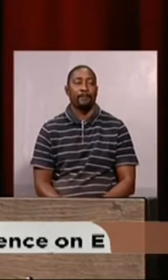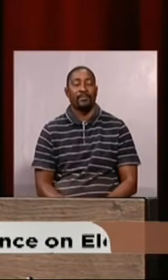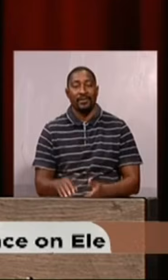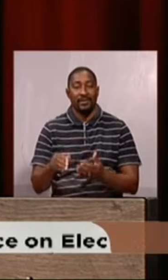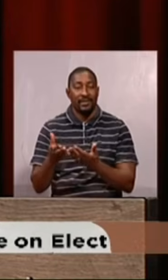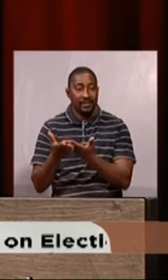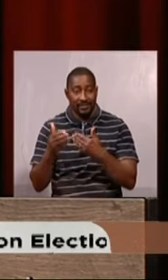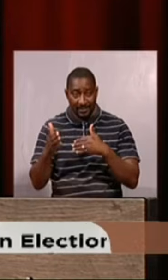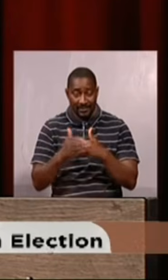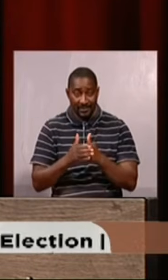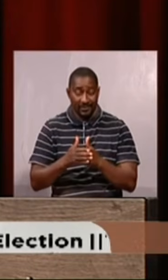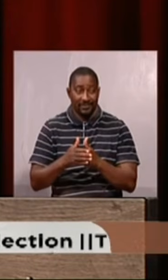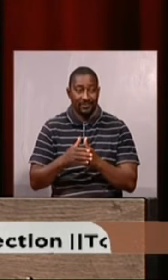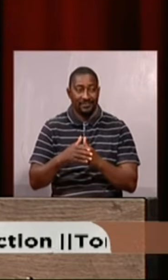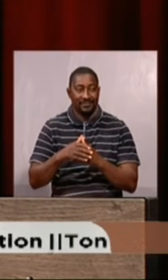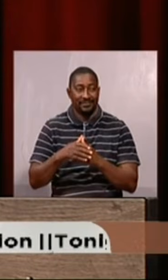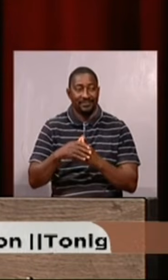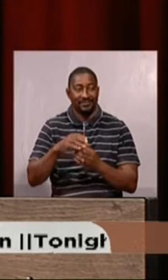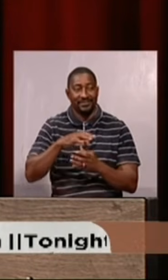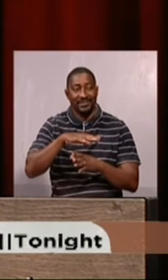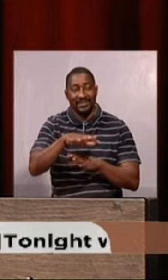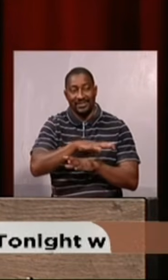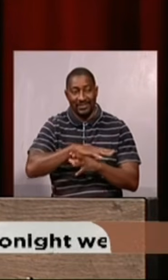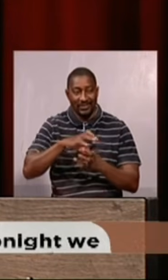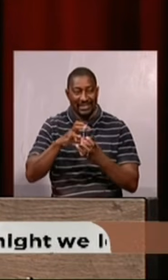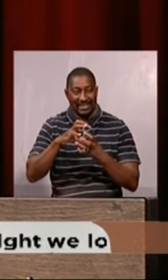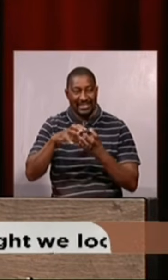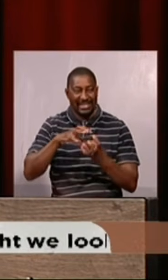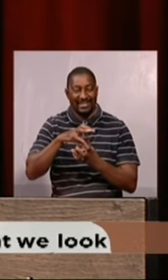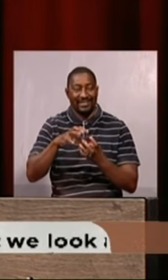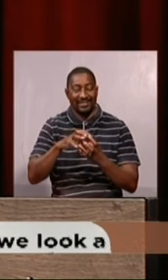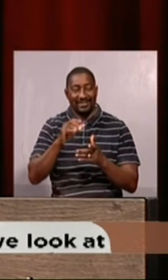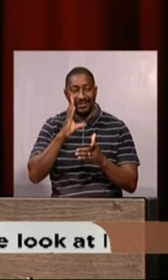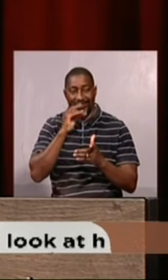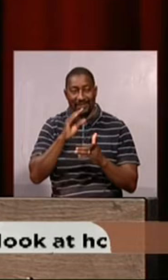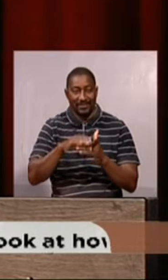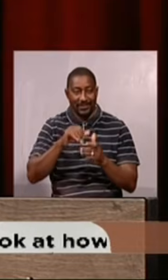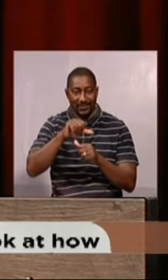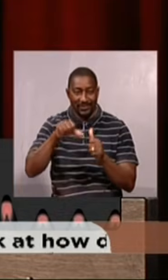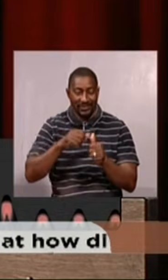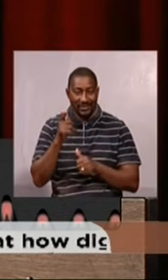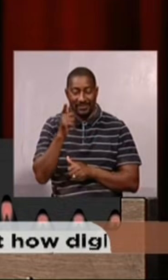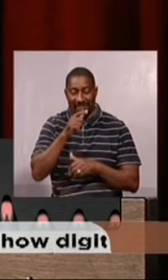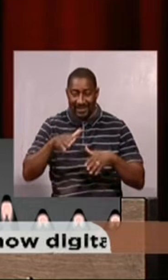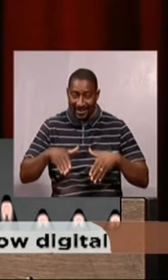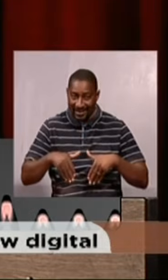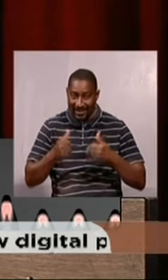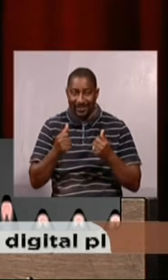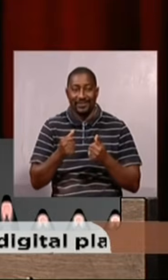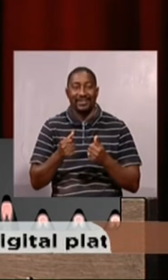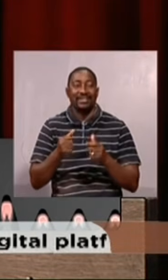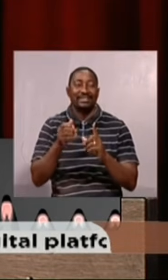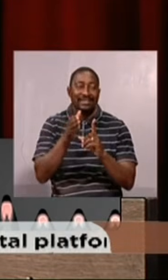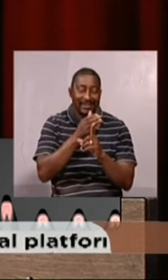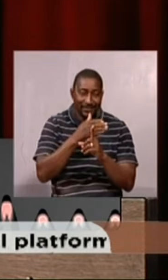Welcome back to Situation Critical. Once again, the topic is all about social media and how it will impact elections, or even if it has the